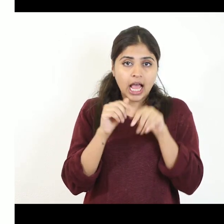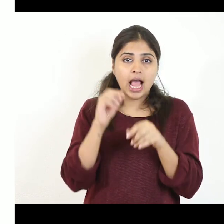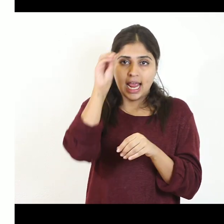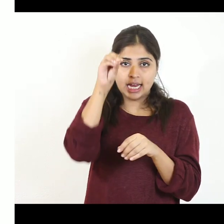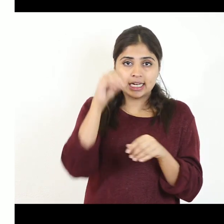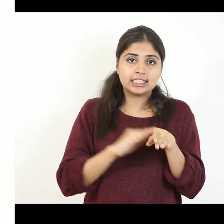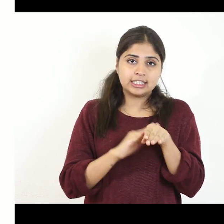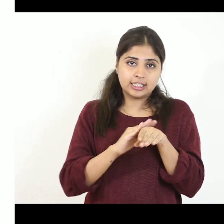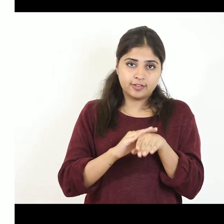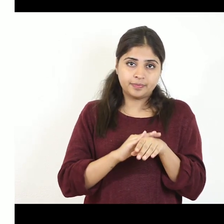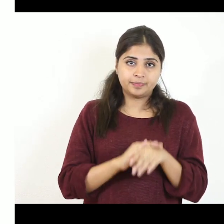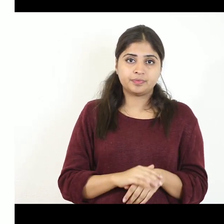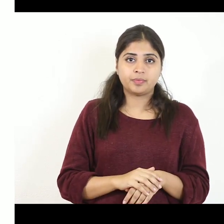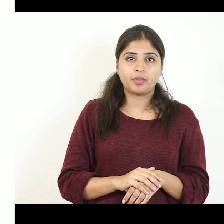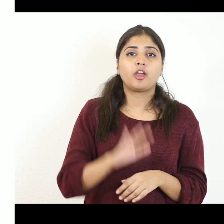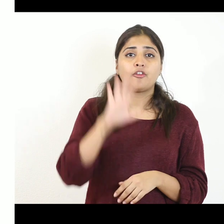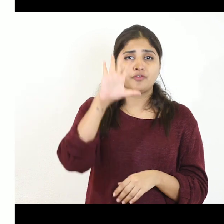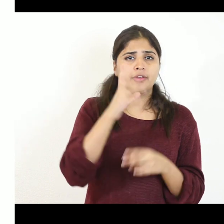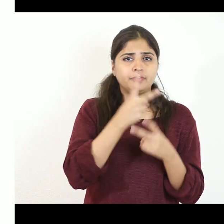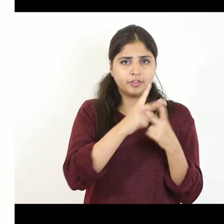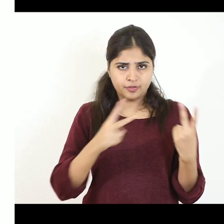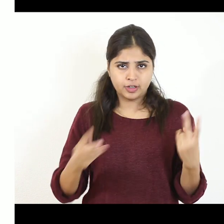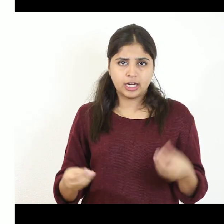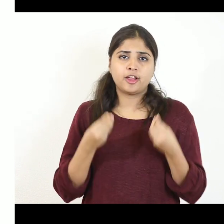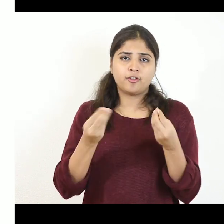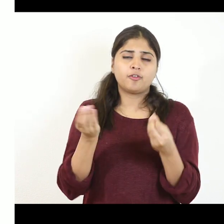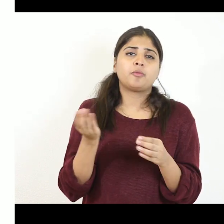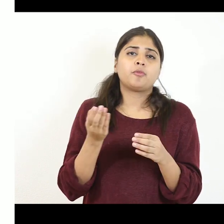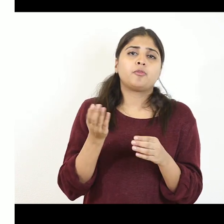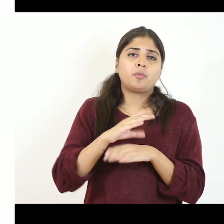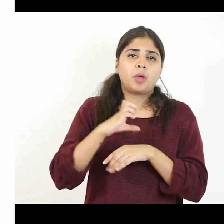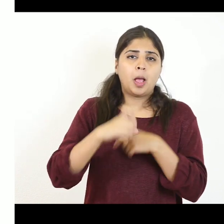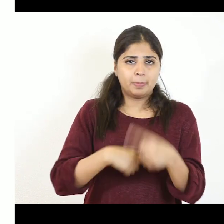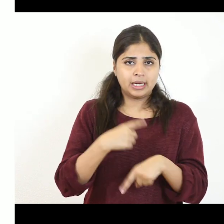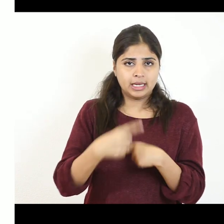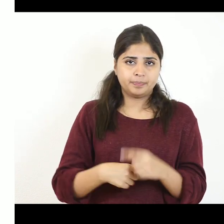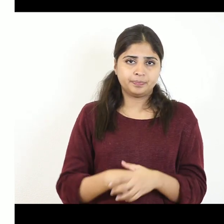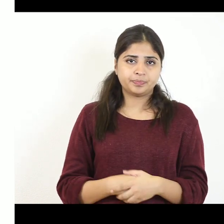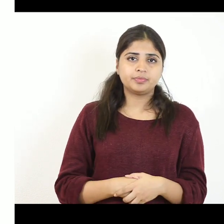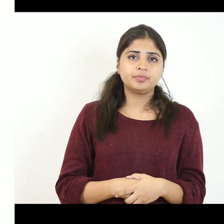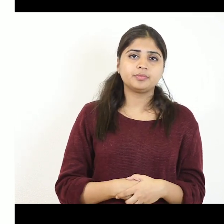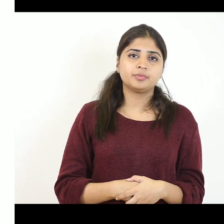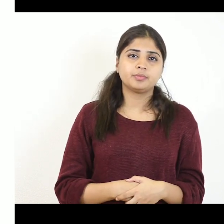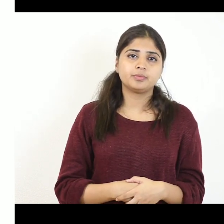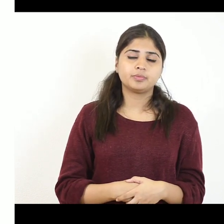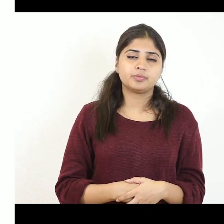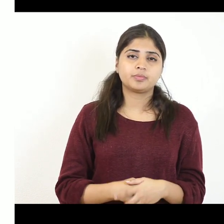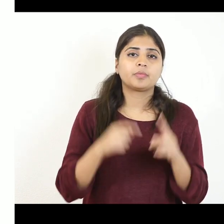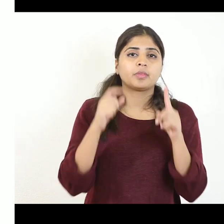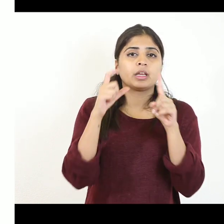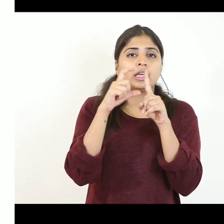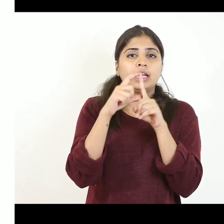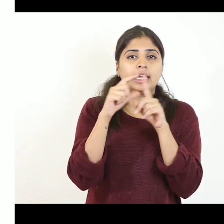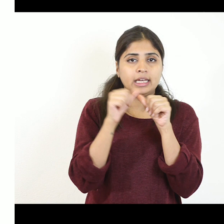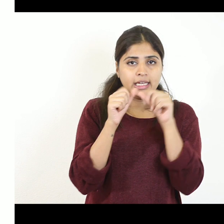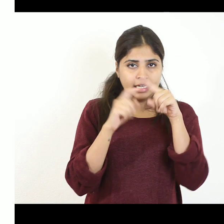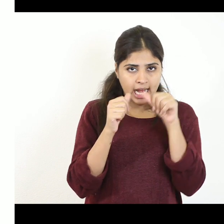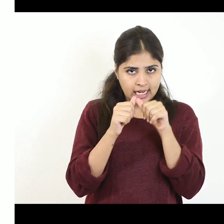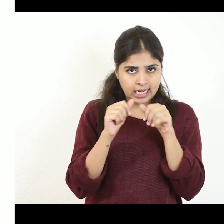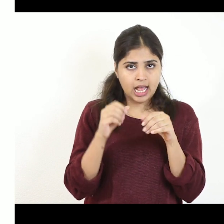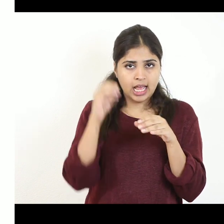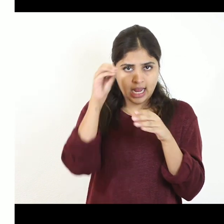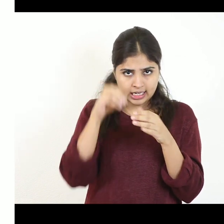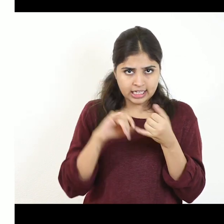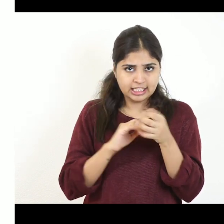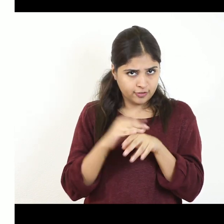services offered by the companies, which include data entry services. It includes business data entry,